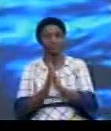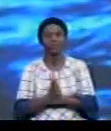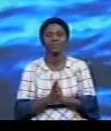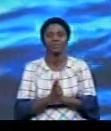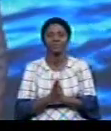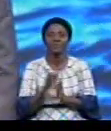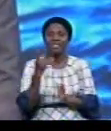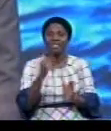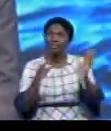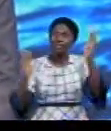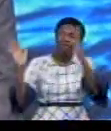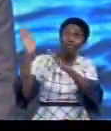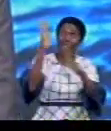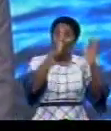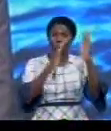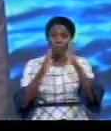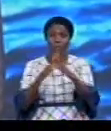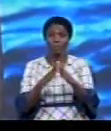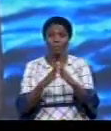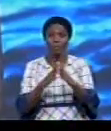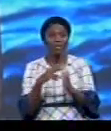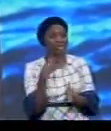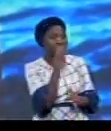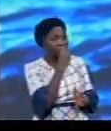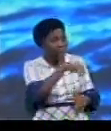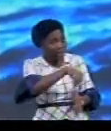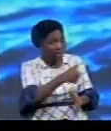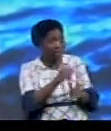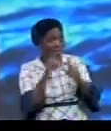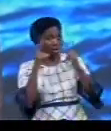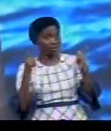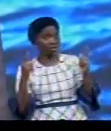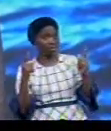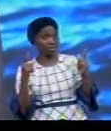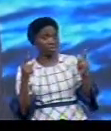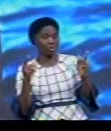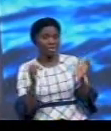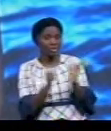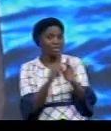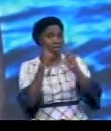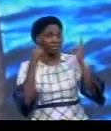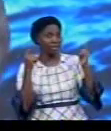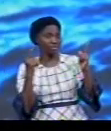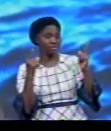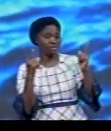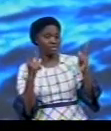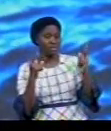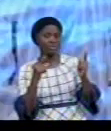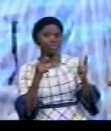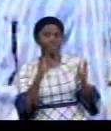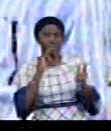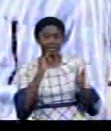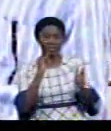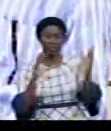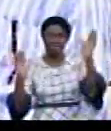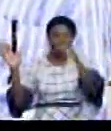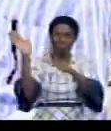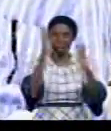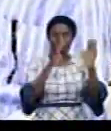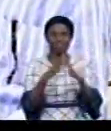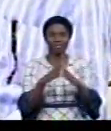The storm is speaking another language. That language is weak. The waves